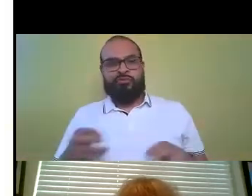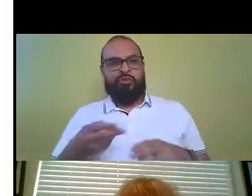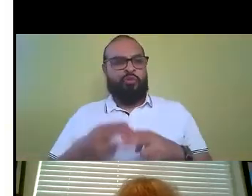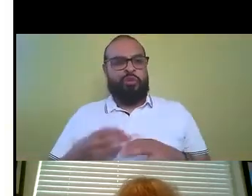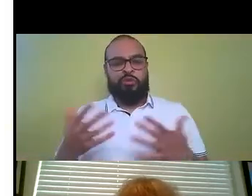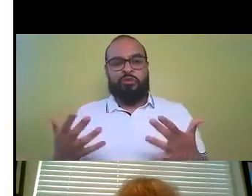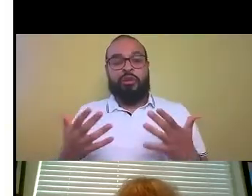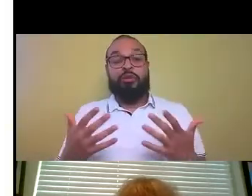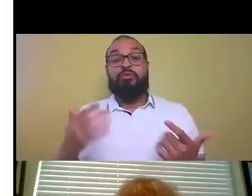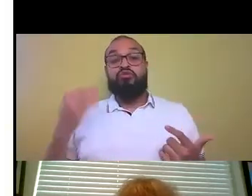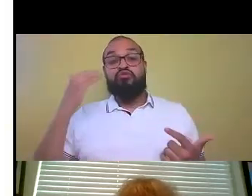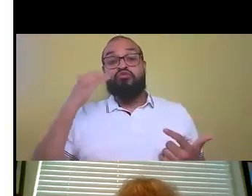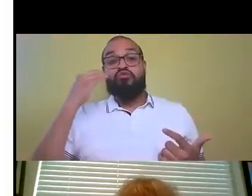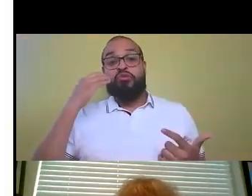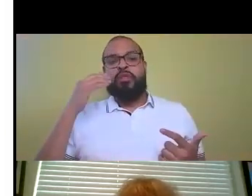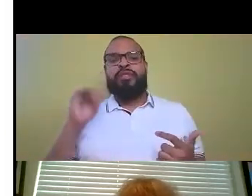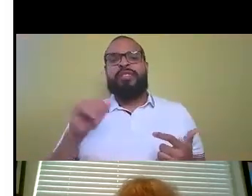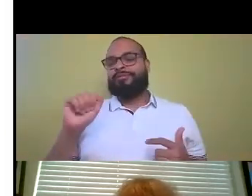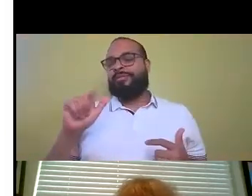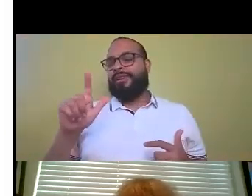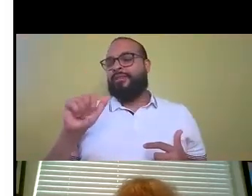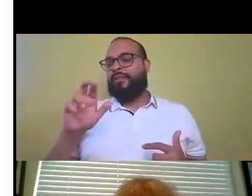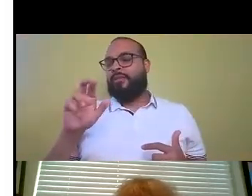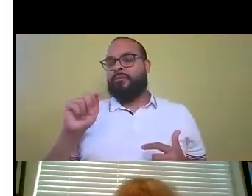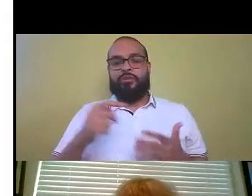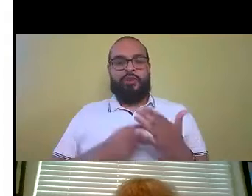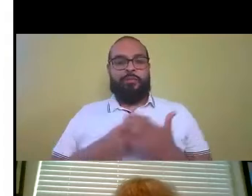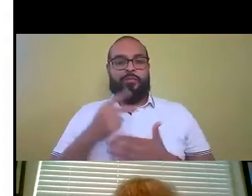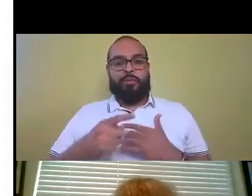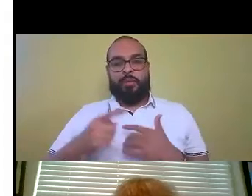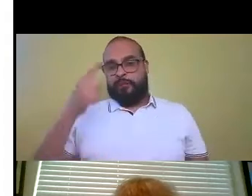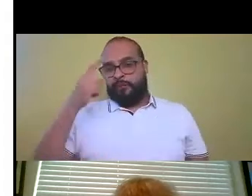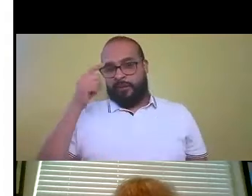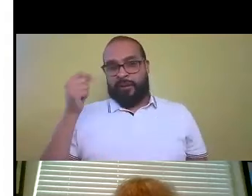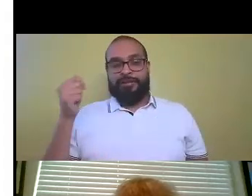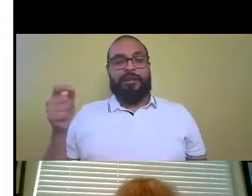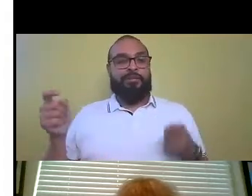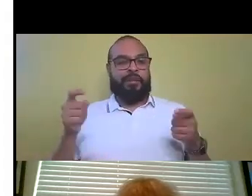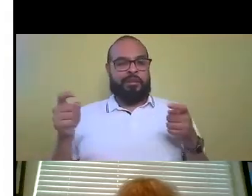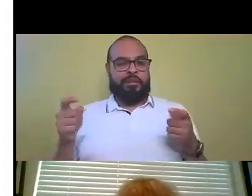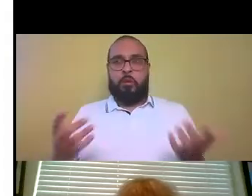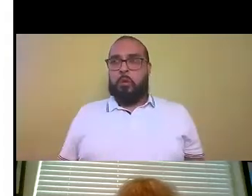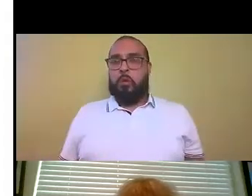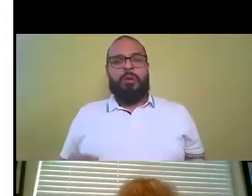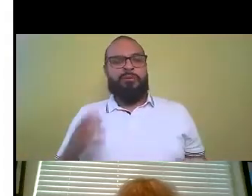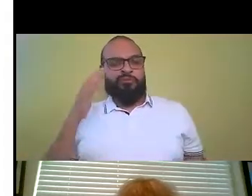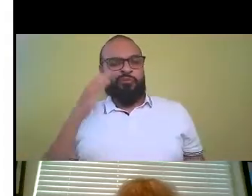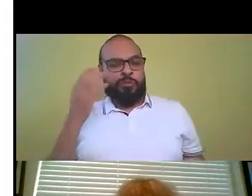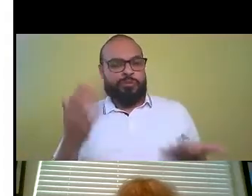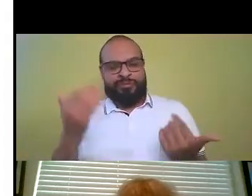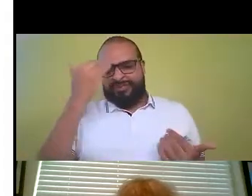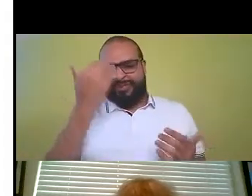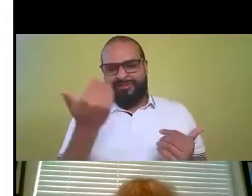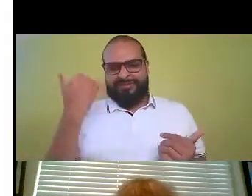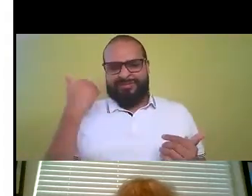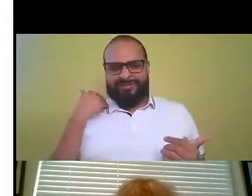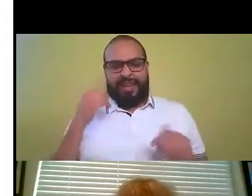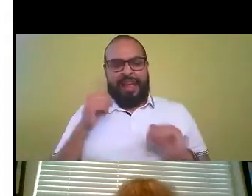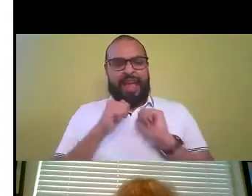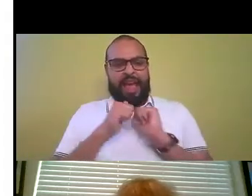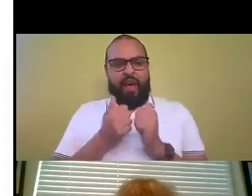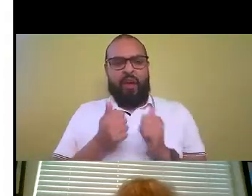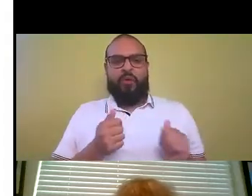for Self-Regulation. How does your engine run? You may have heard of it, but it just offers this very simple model.